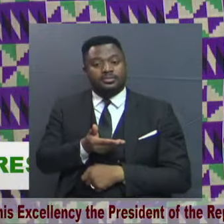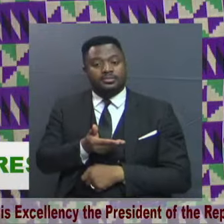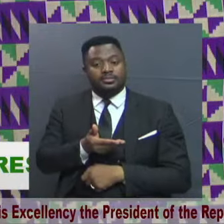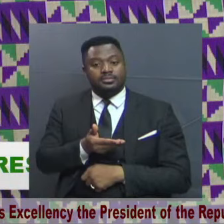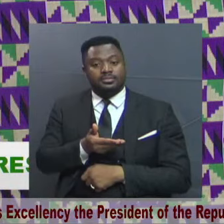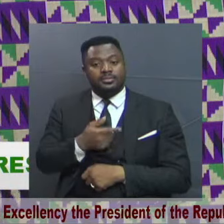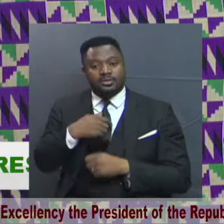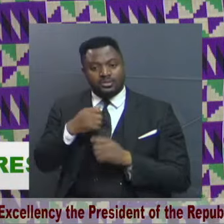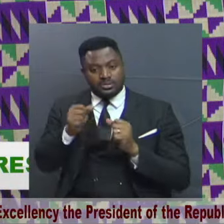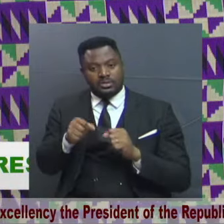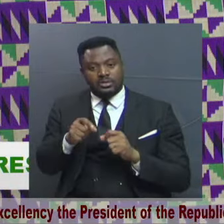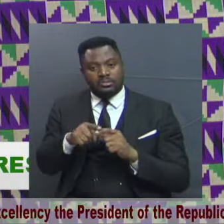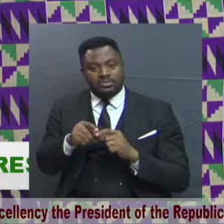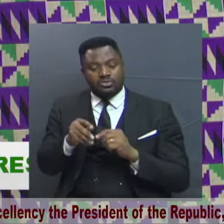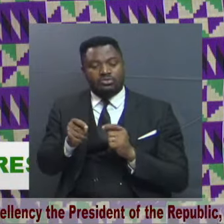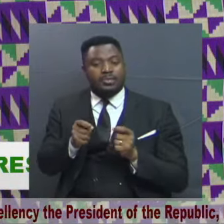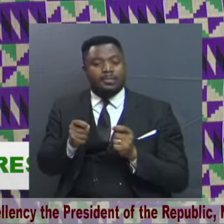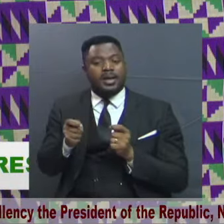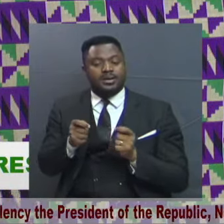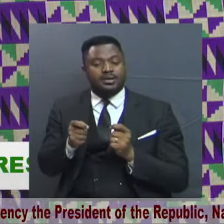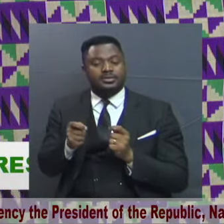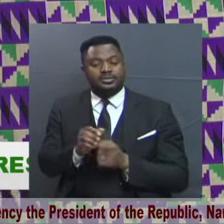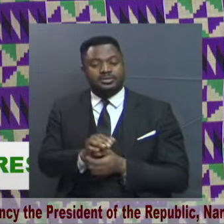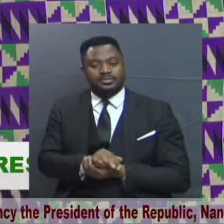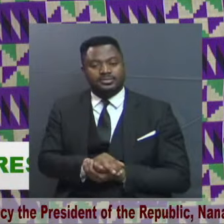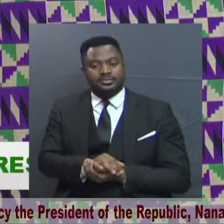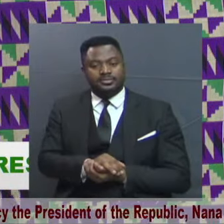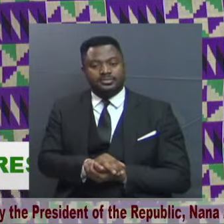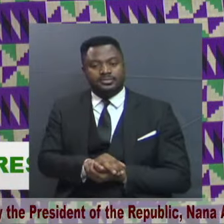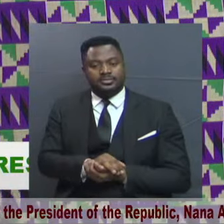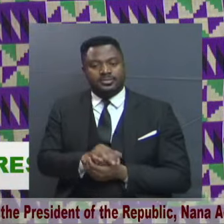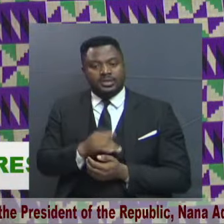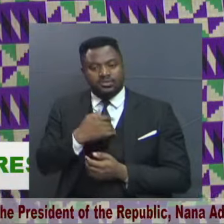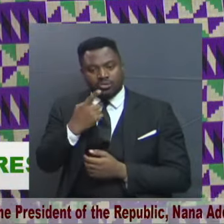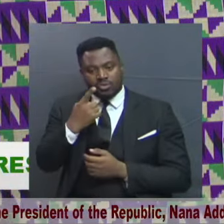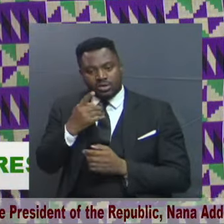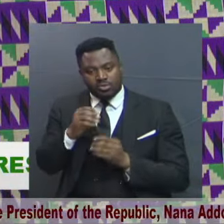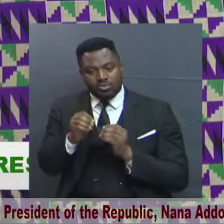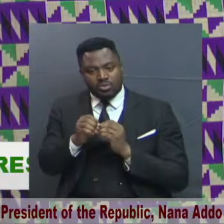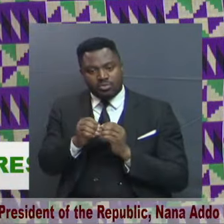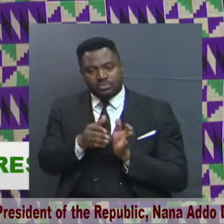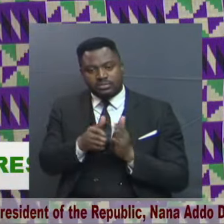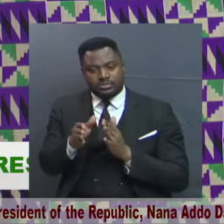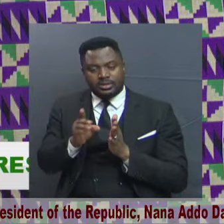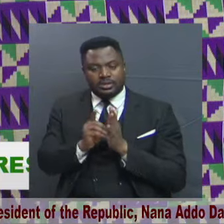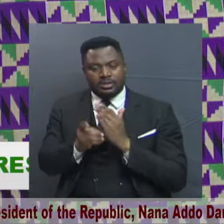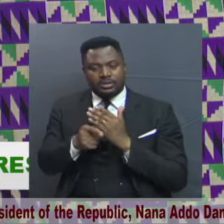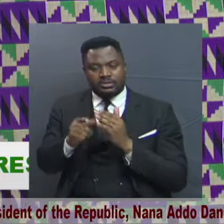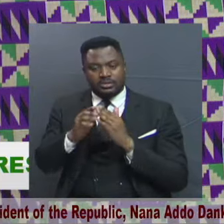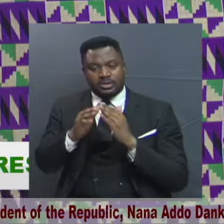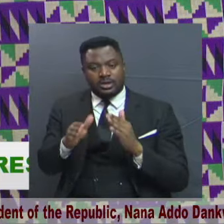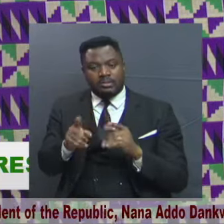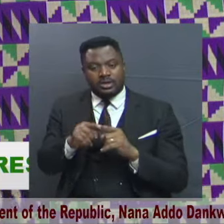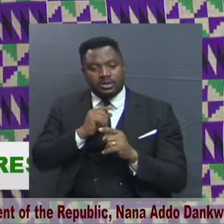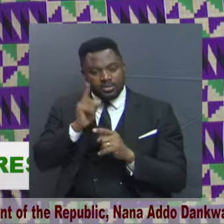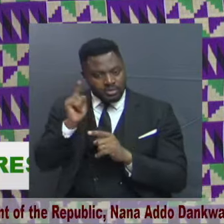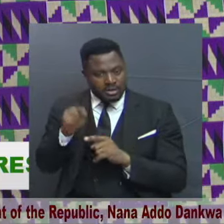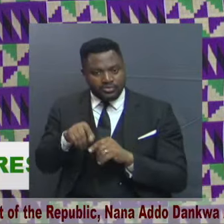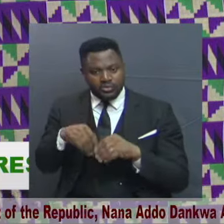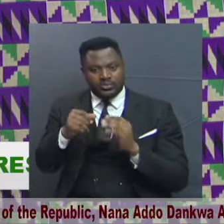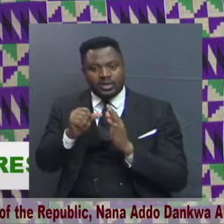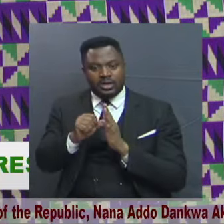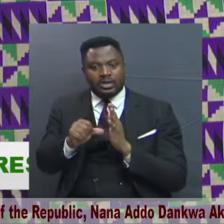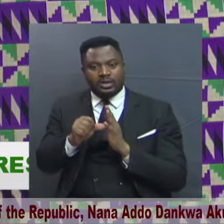are still able to manage I have one more sedle date with the house when I would be here to give an